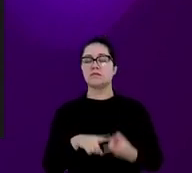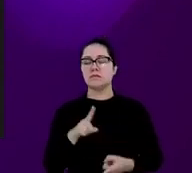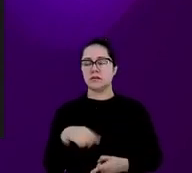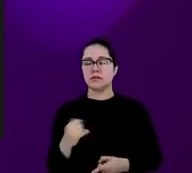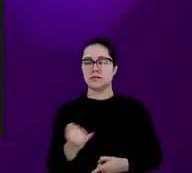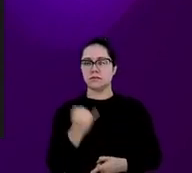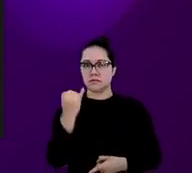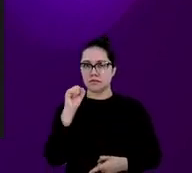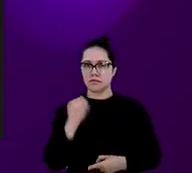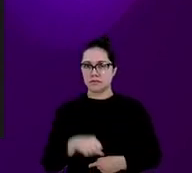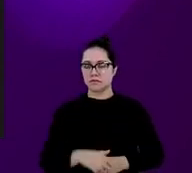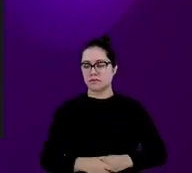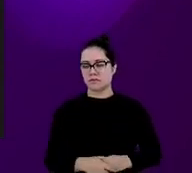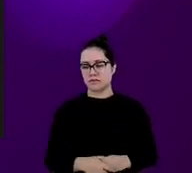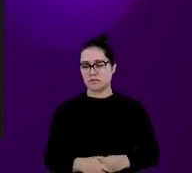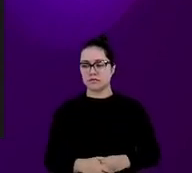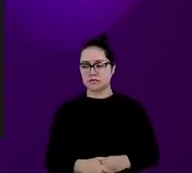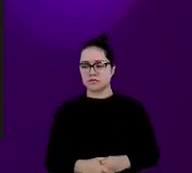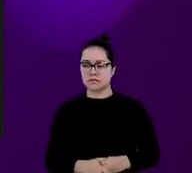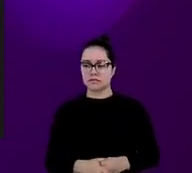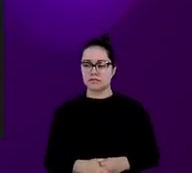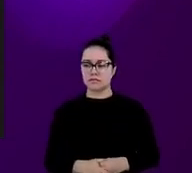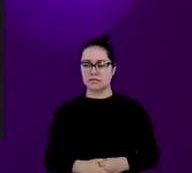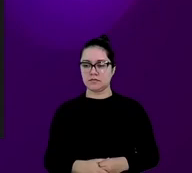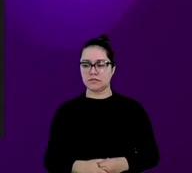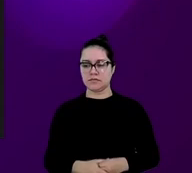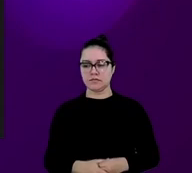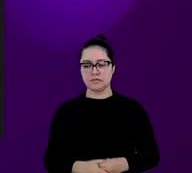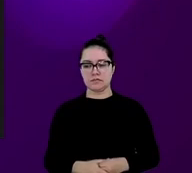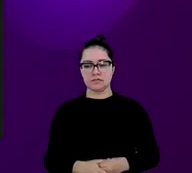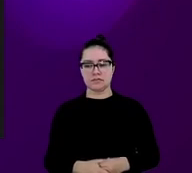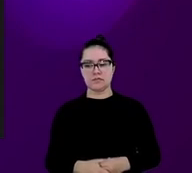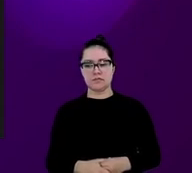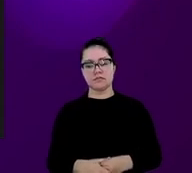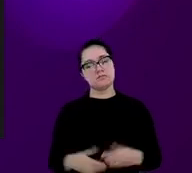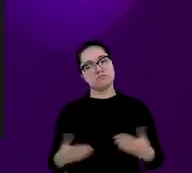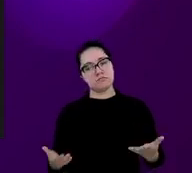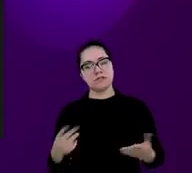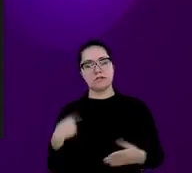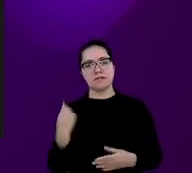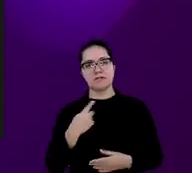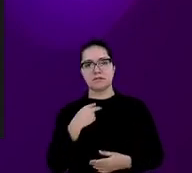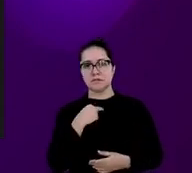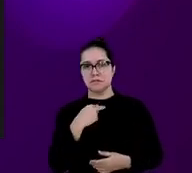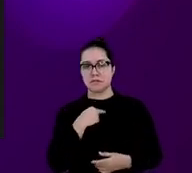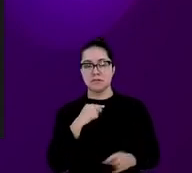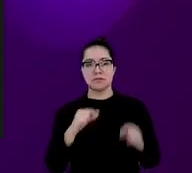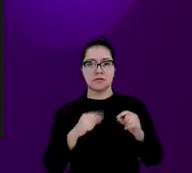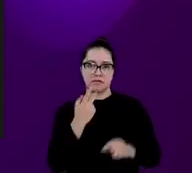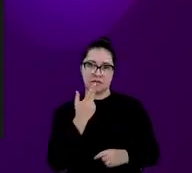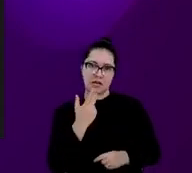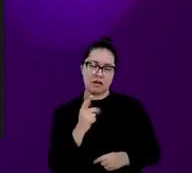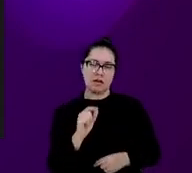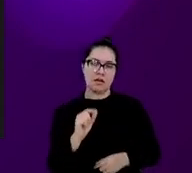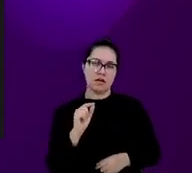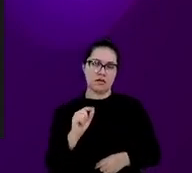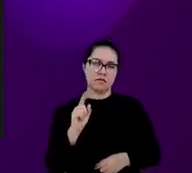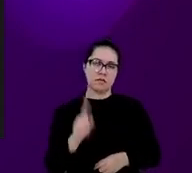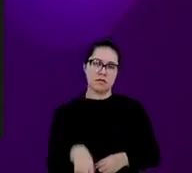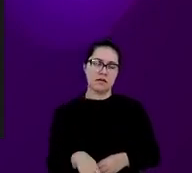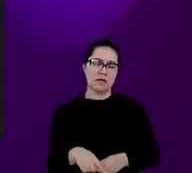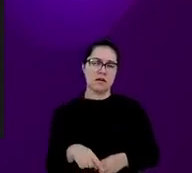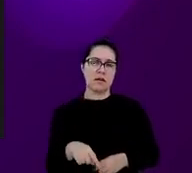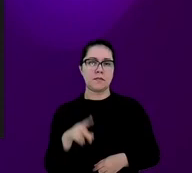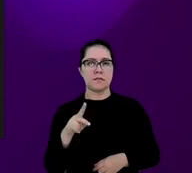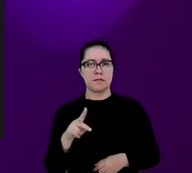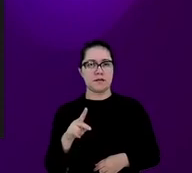the possibility that photobiomodulation can treat cancer. But it would be very difficult to organize a trial